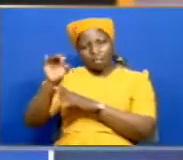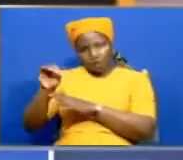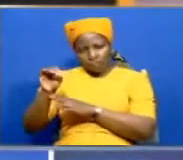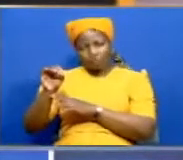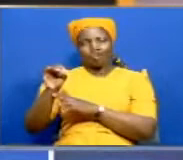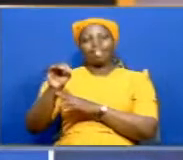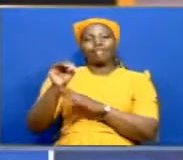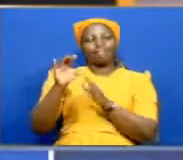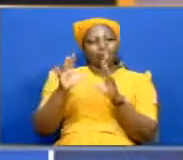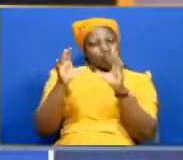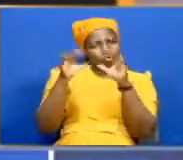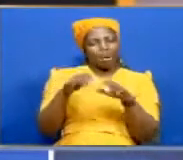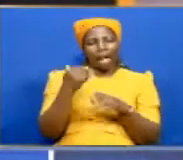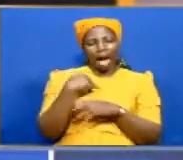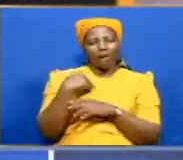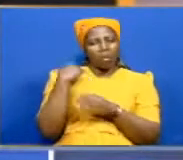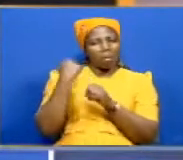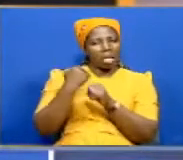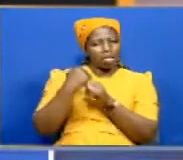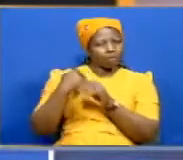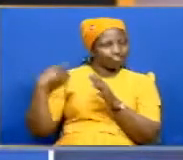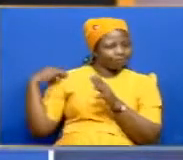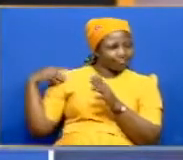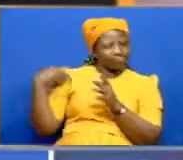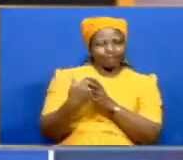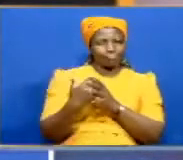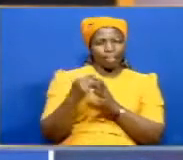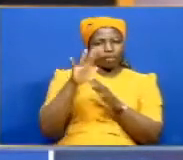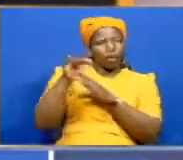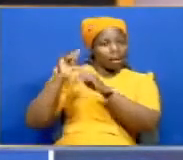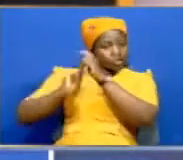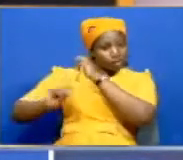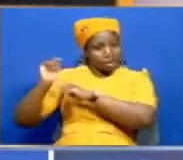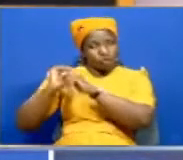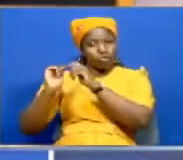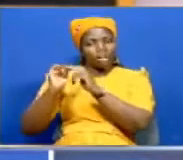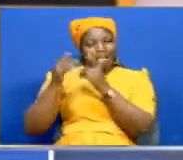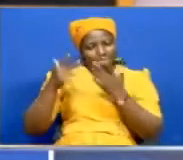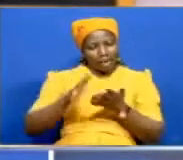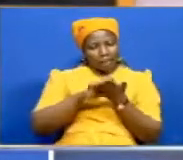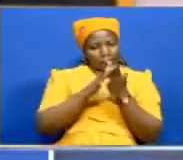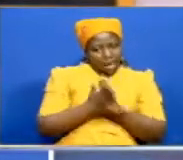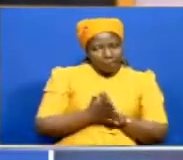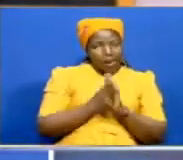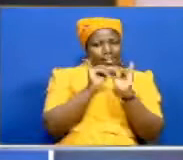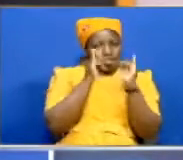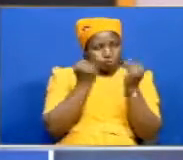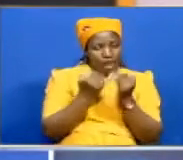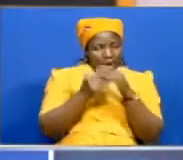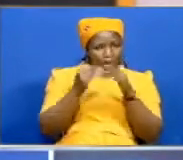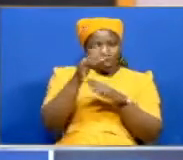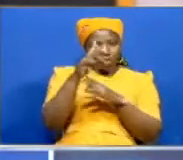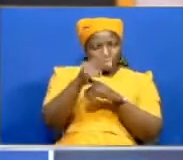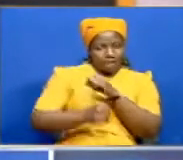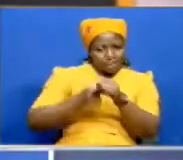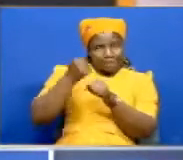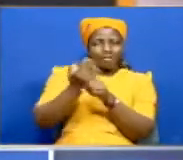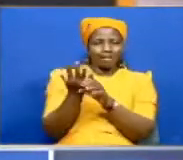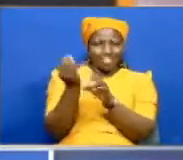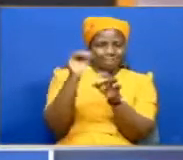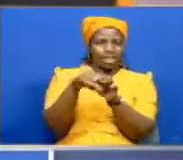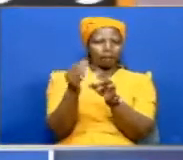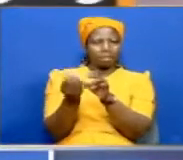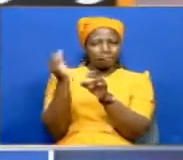group has come a long way from a traditional brick-and-mortar institution. After 2 years of extensive investment